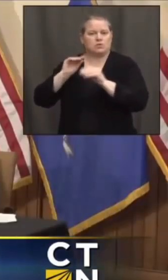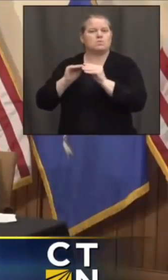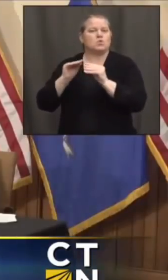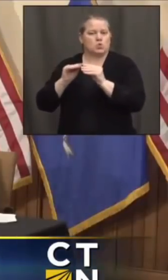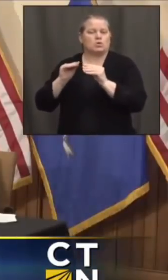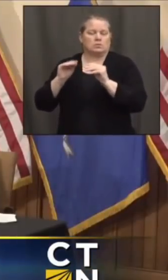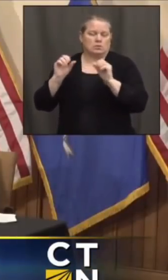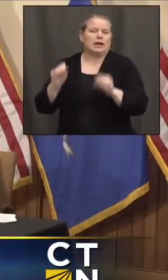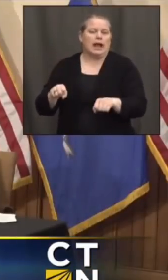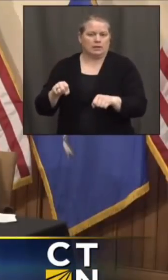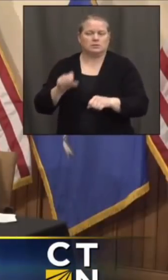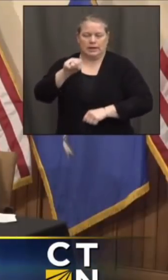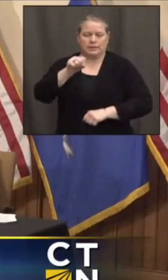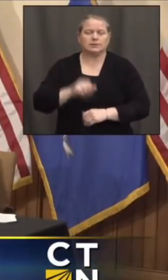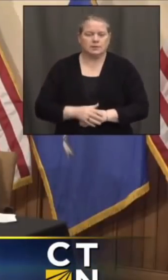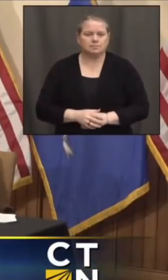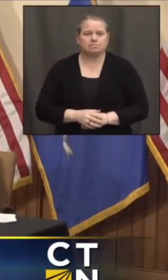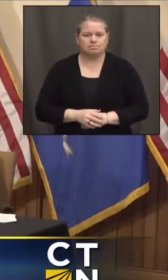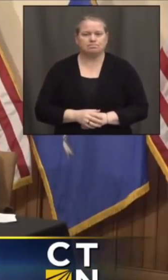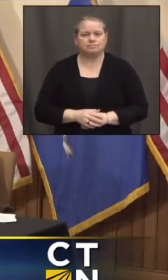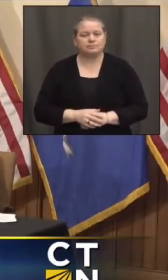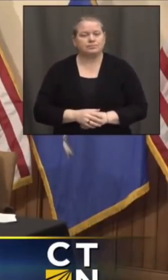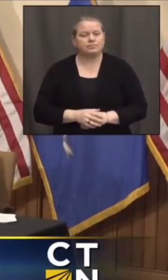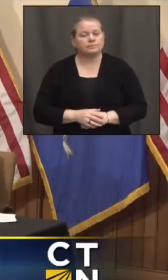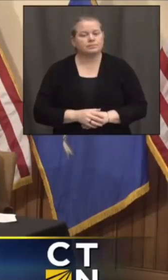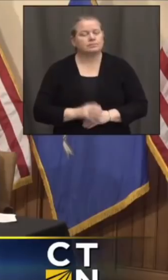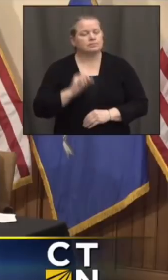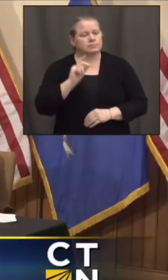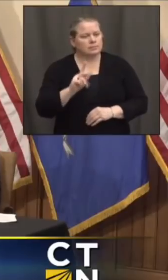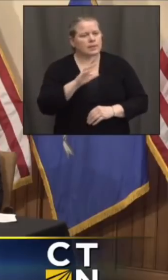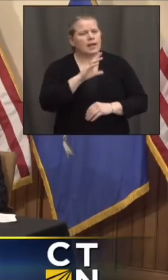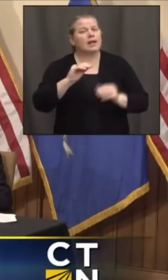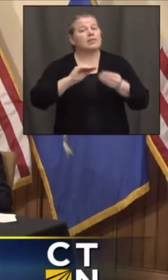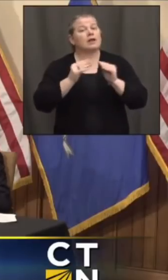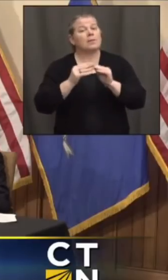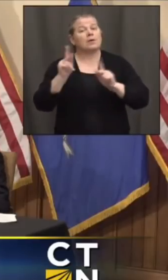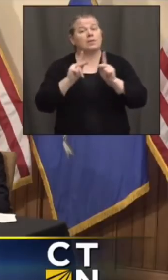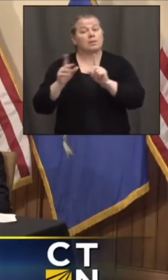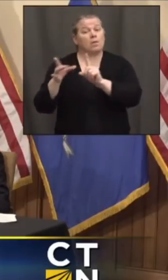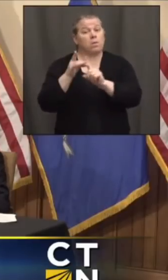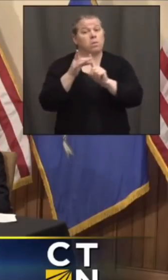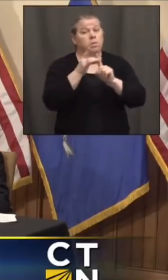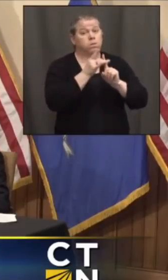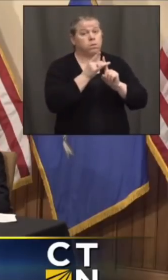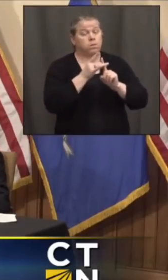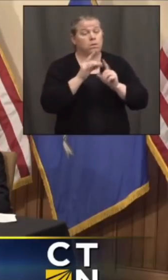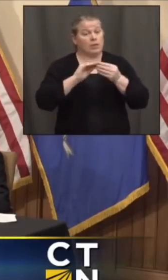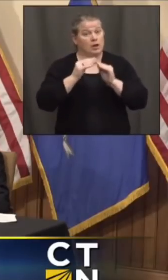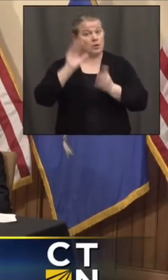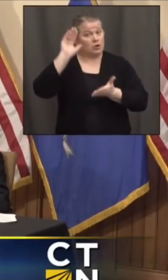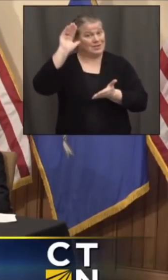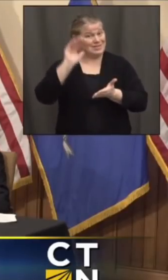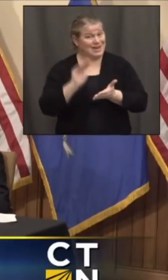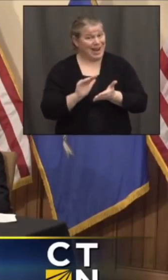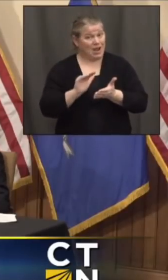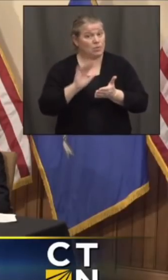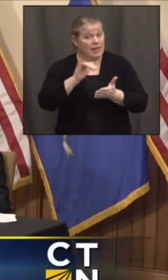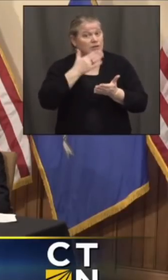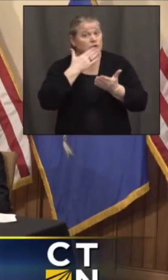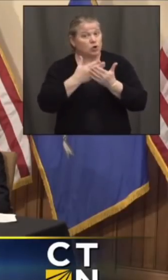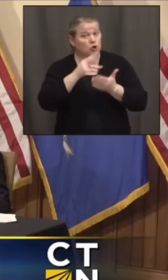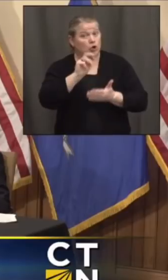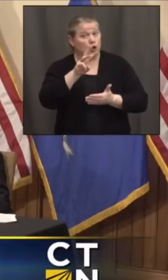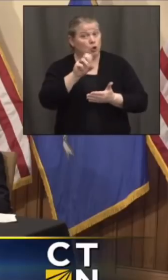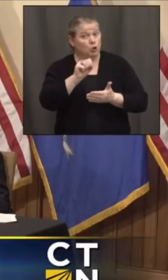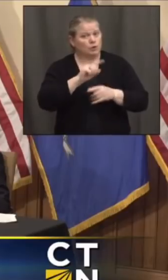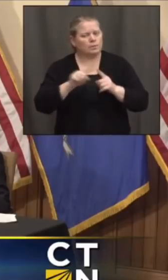Okay. We've had good news lately on the infection front, but fatalities seem like they've stayed kind of